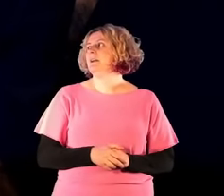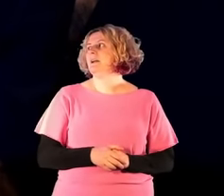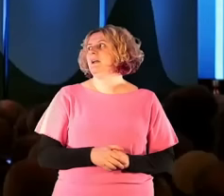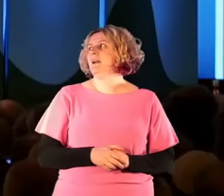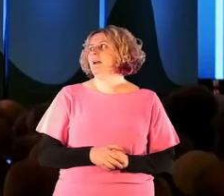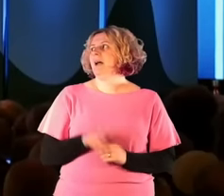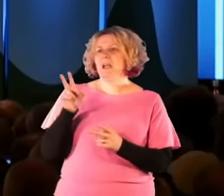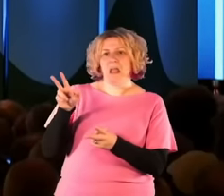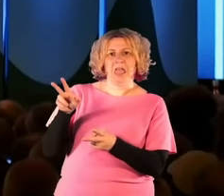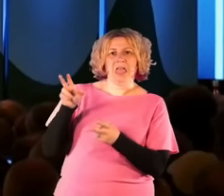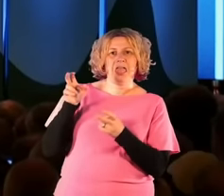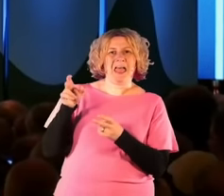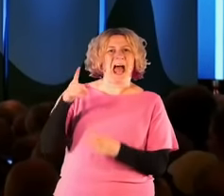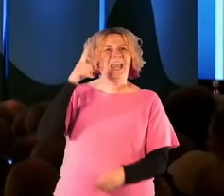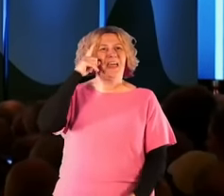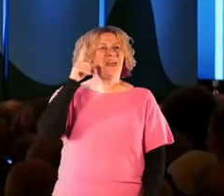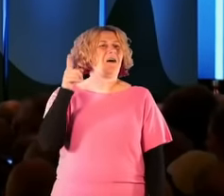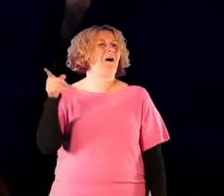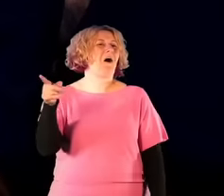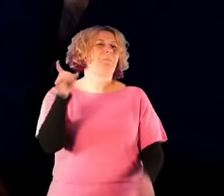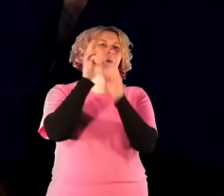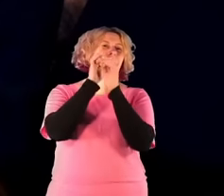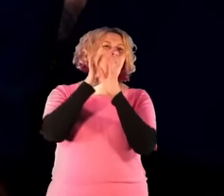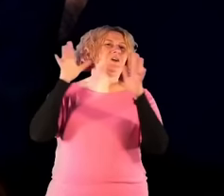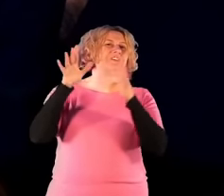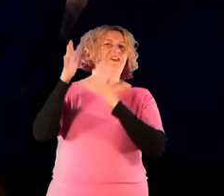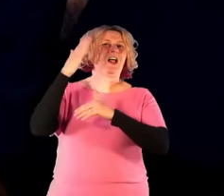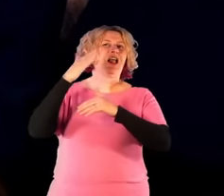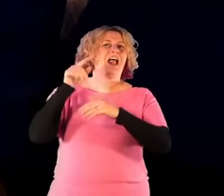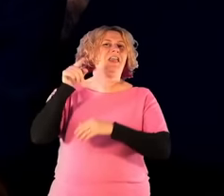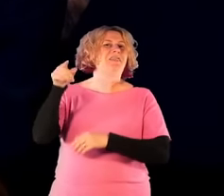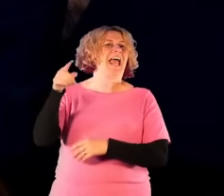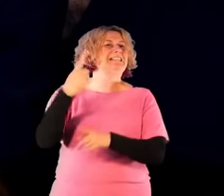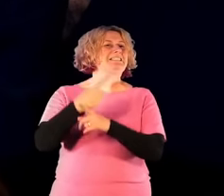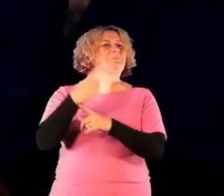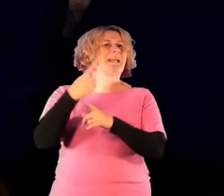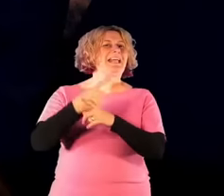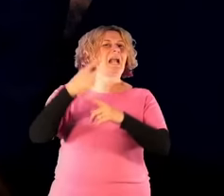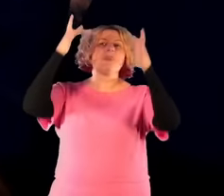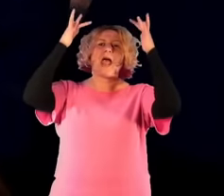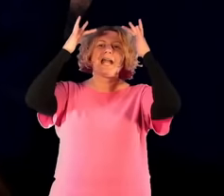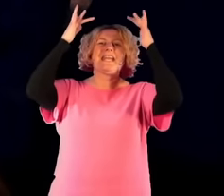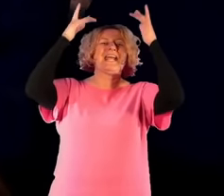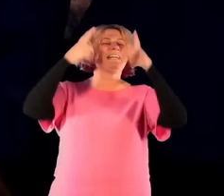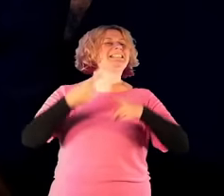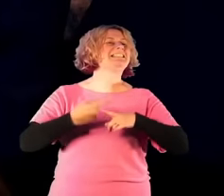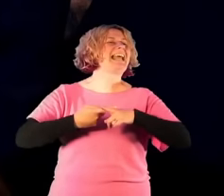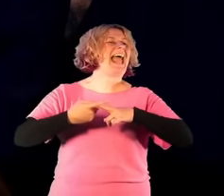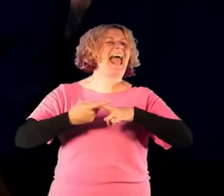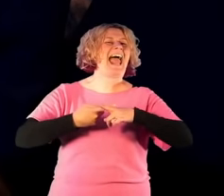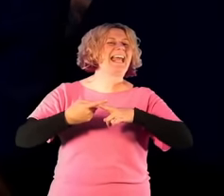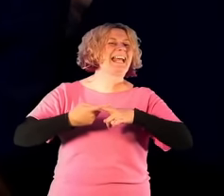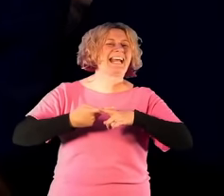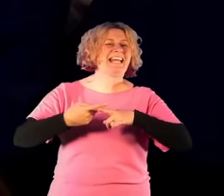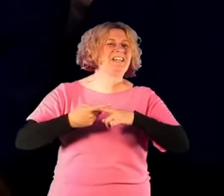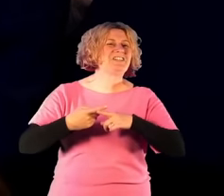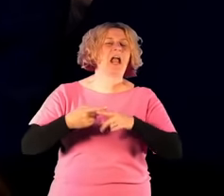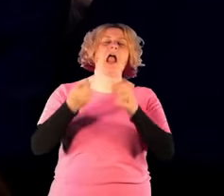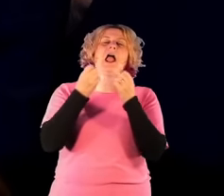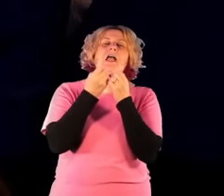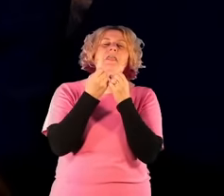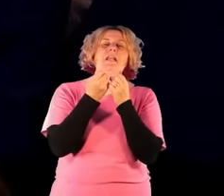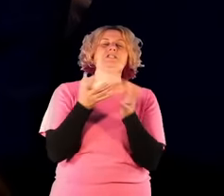proper like what I do? Where they speak the King's English, the language of Shakespeare.